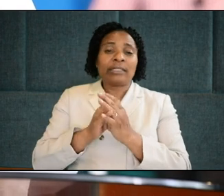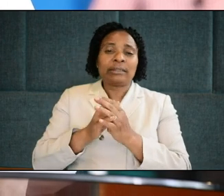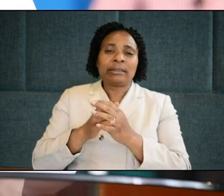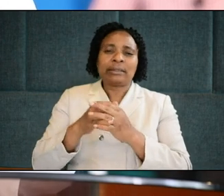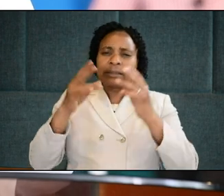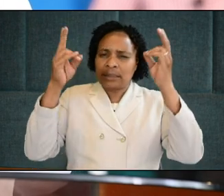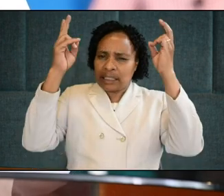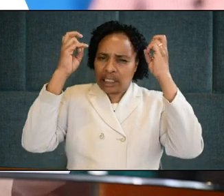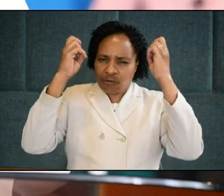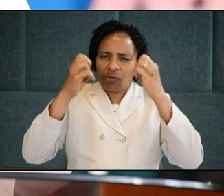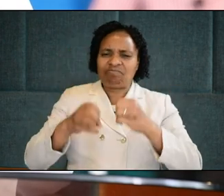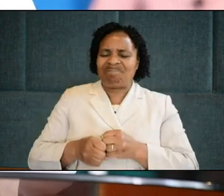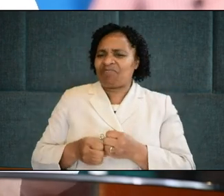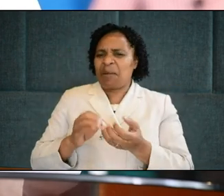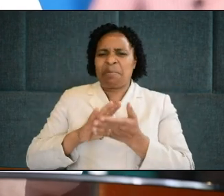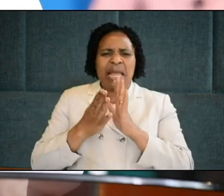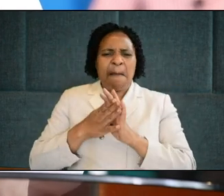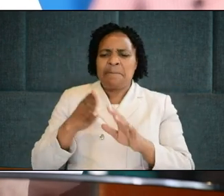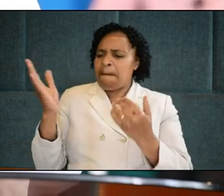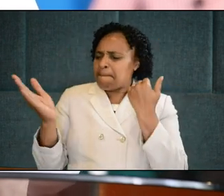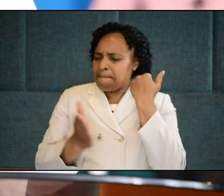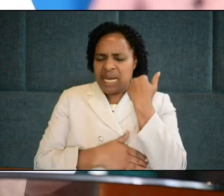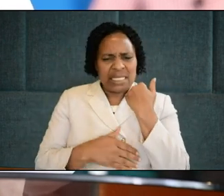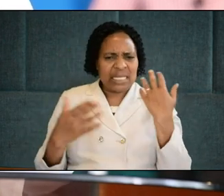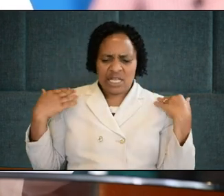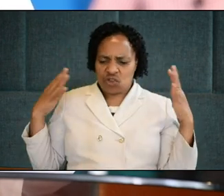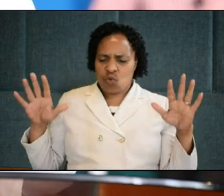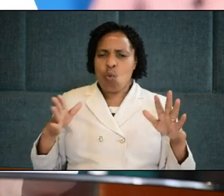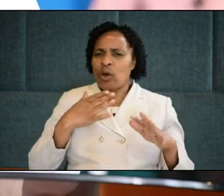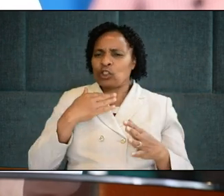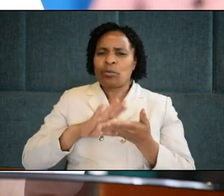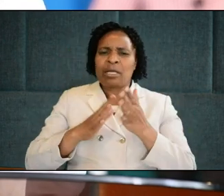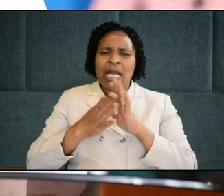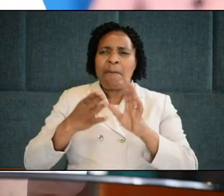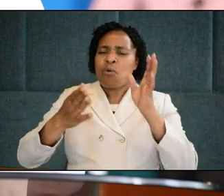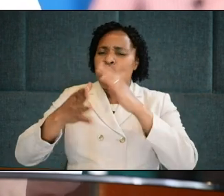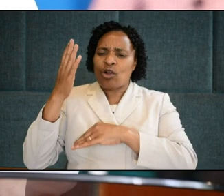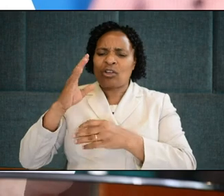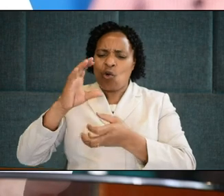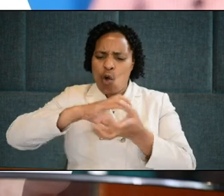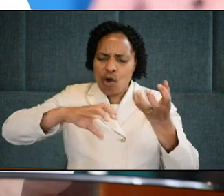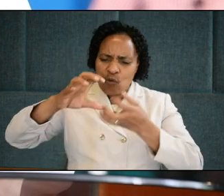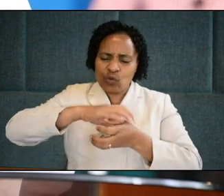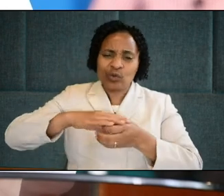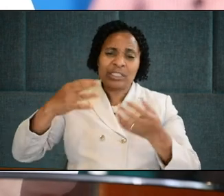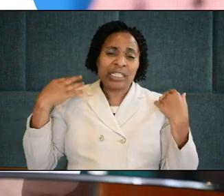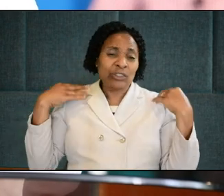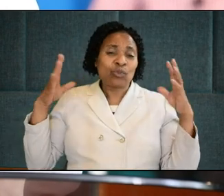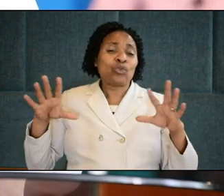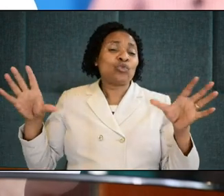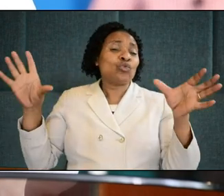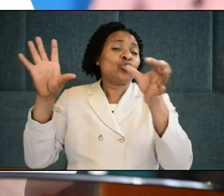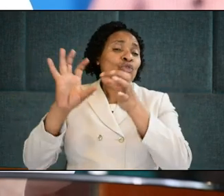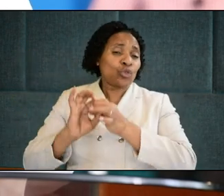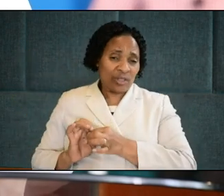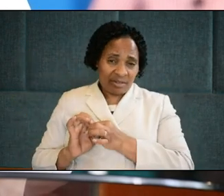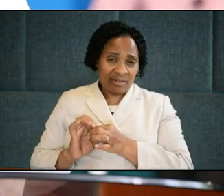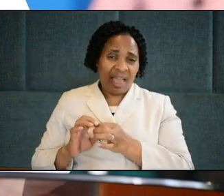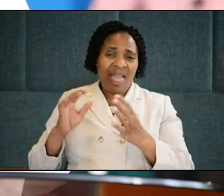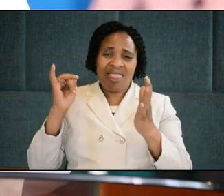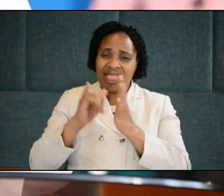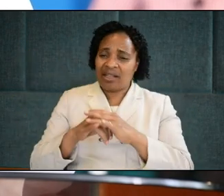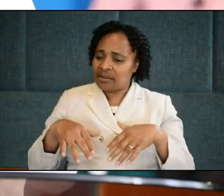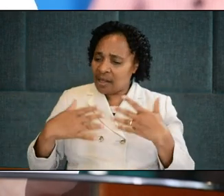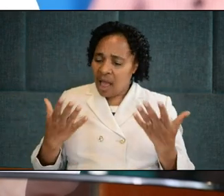She knew that Satan became a bad angel. He wanted to become God, and he convinced angels to join him. That's how the war